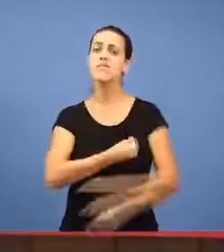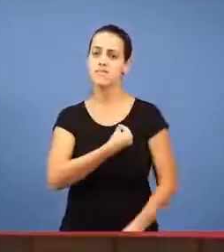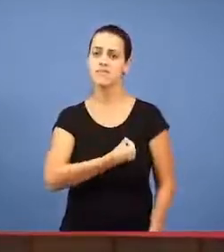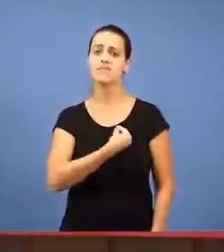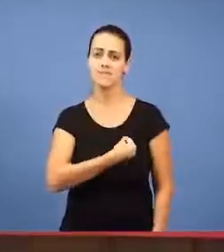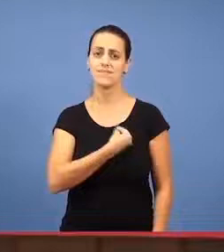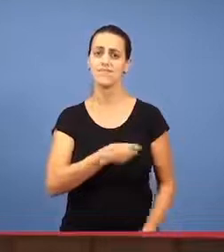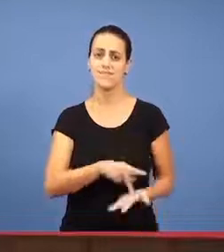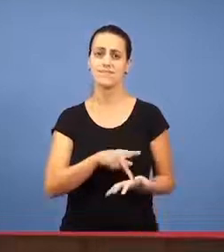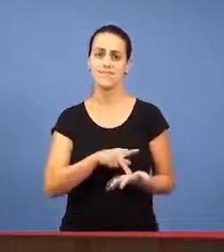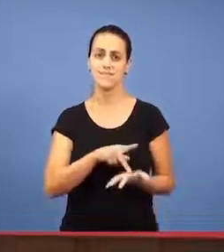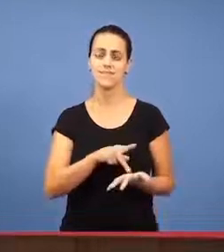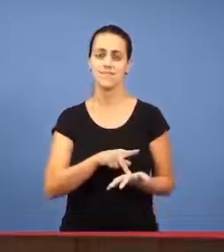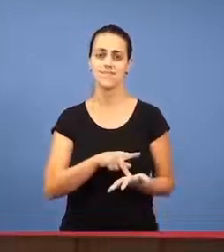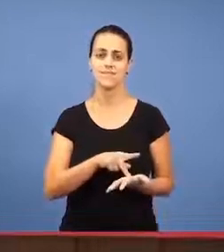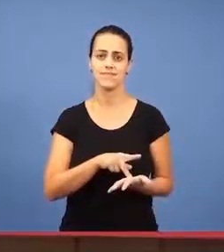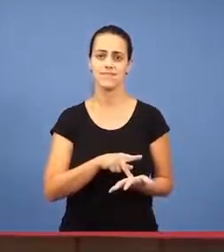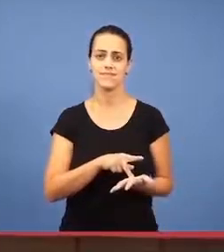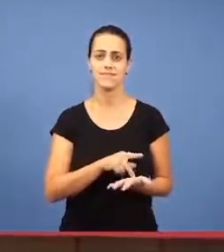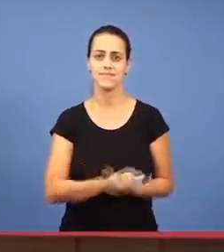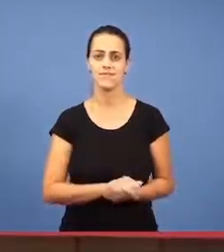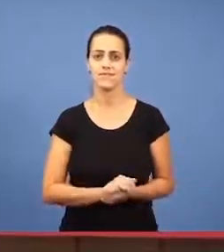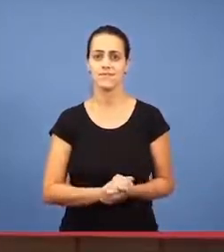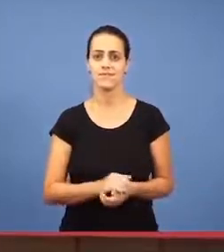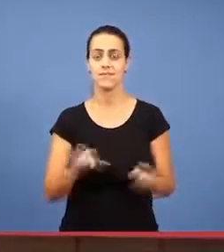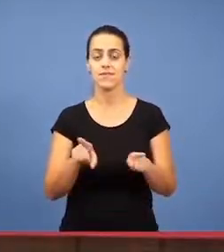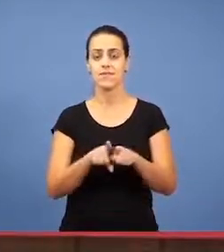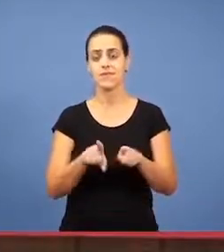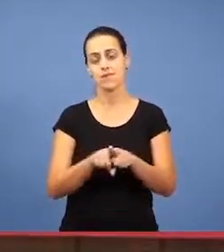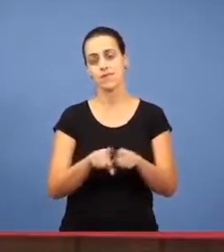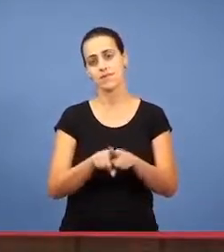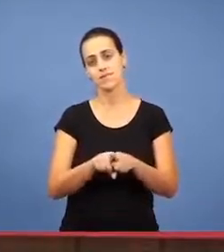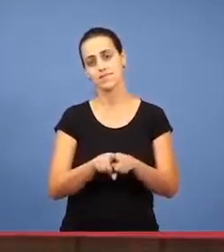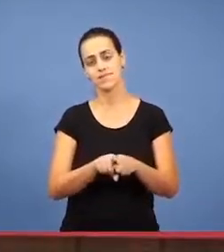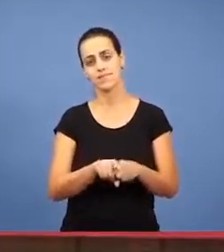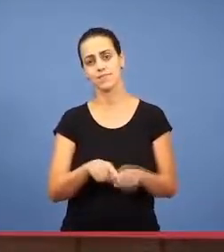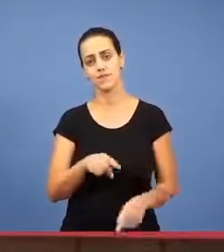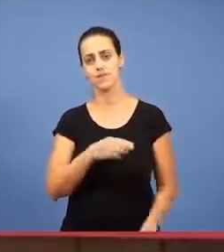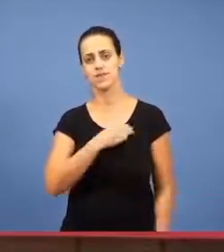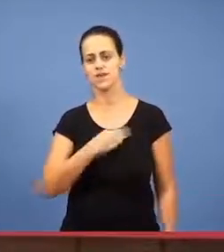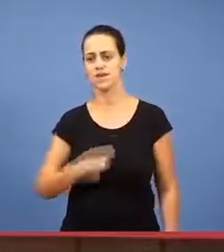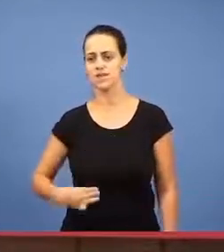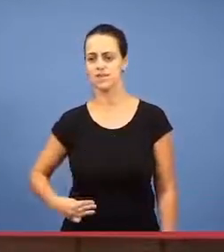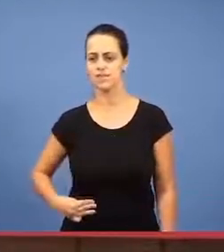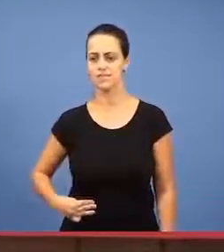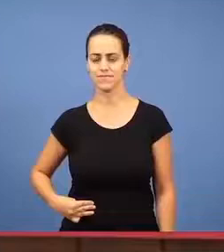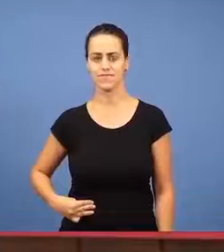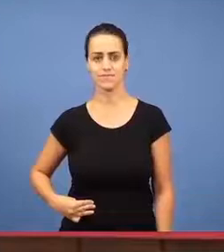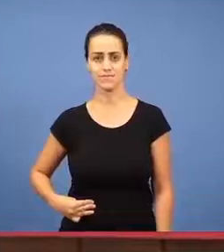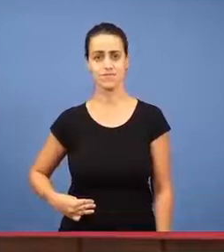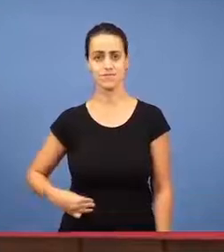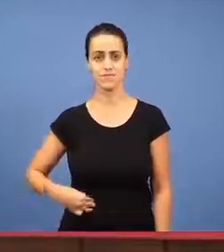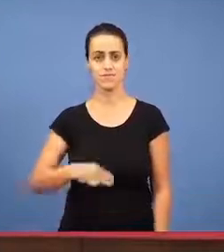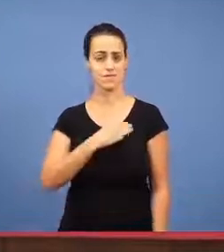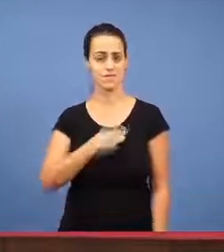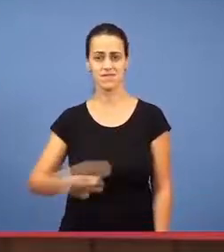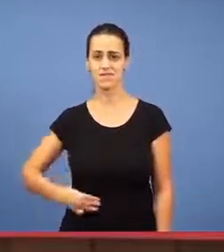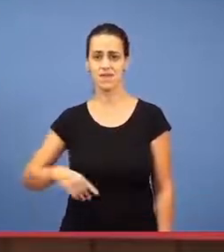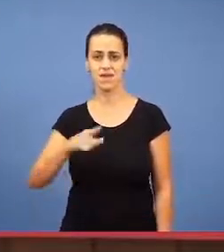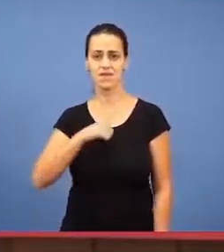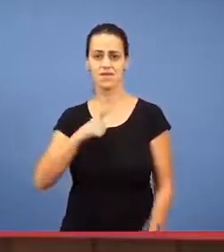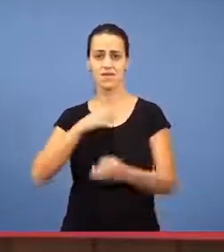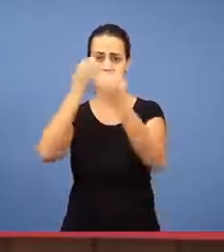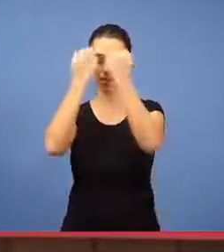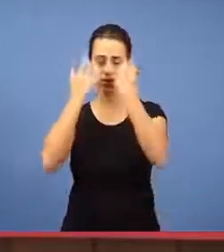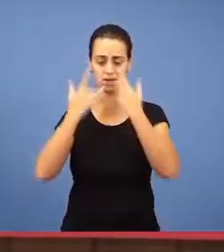we also went through this. So the ministry that receives the blessing and transform it into sand.